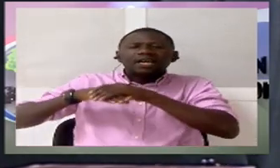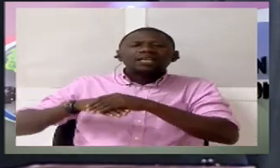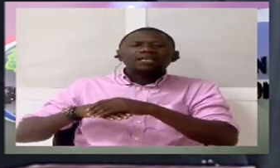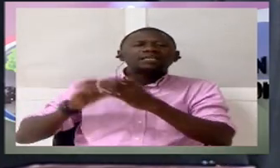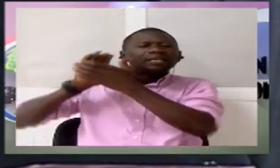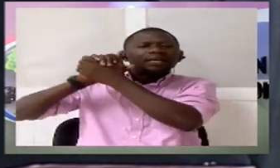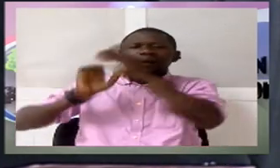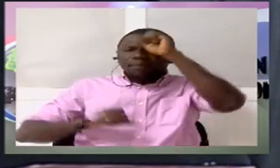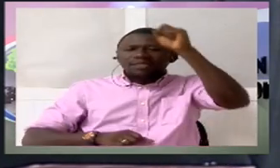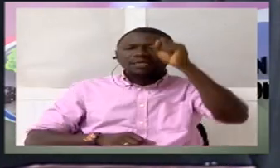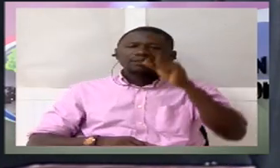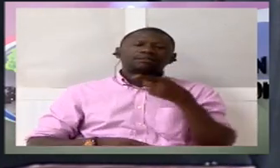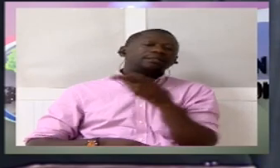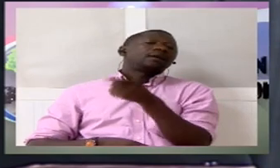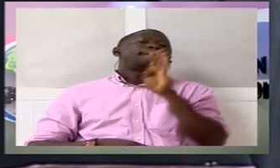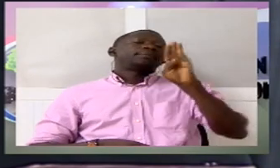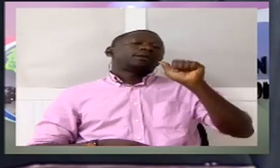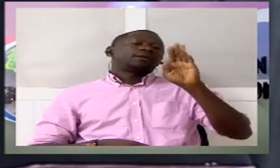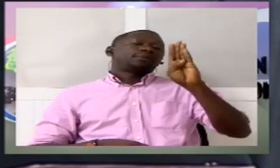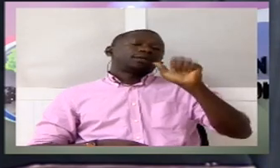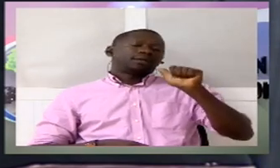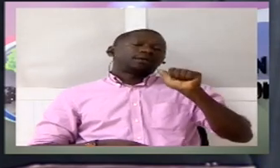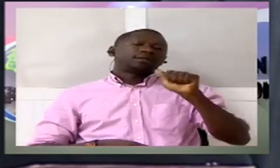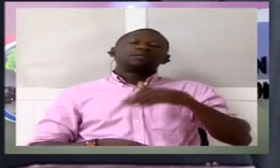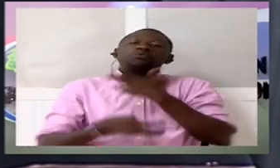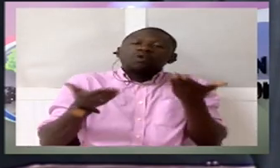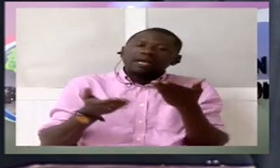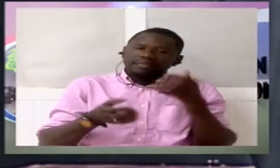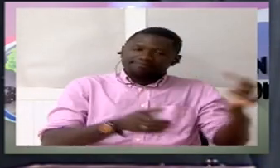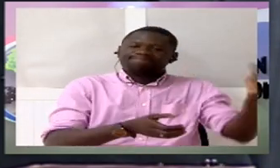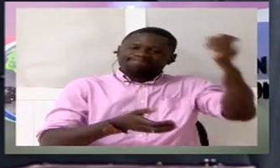That was why Baba was brought in into the system.